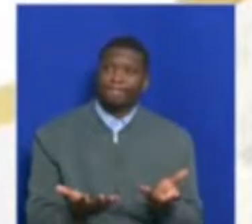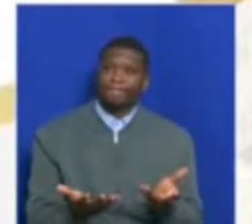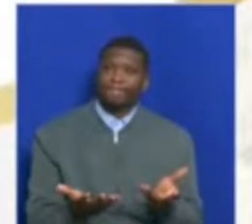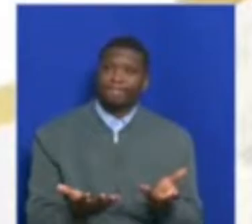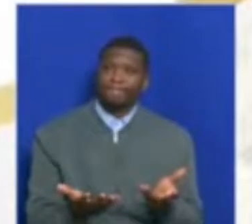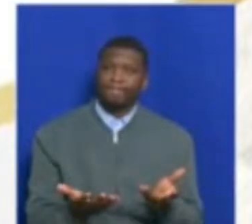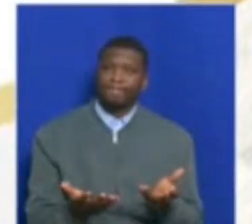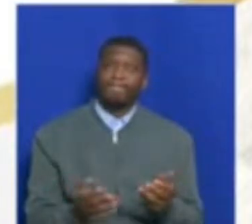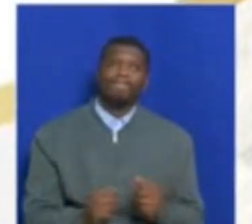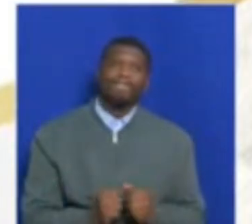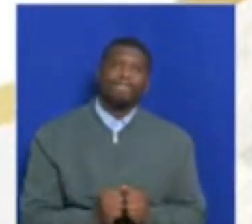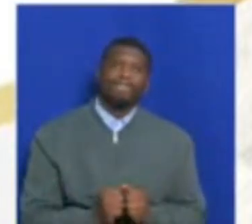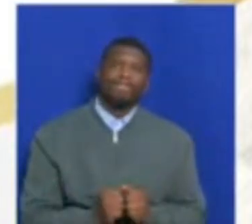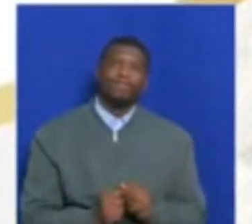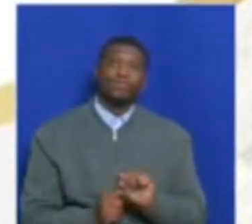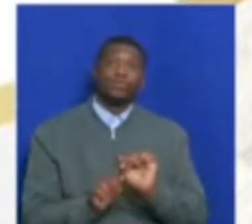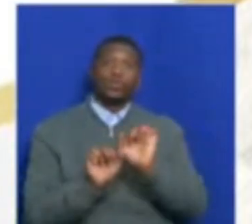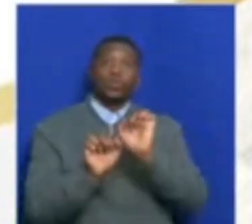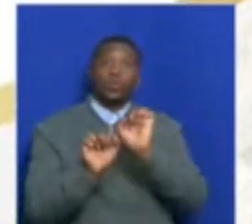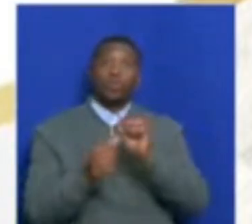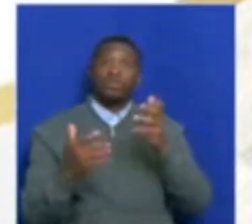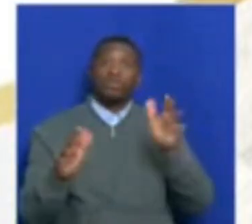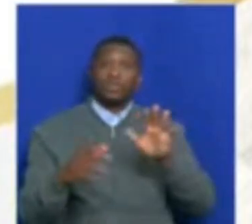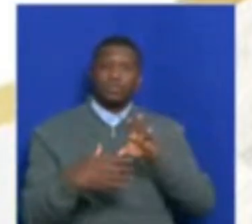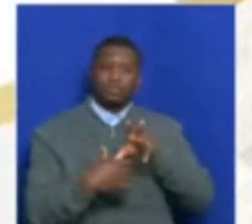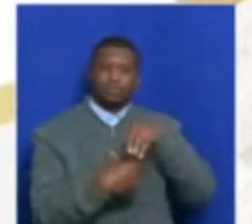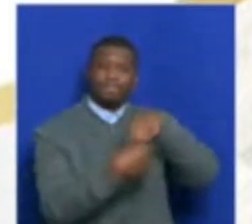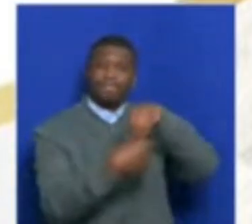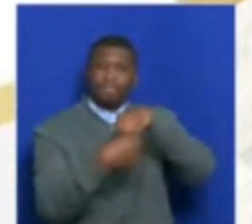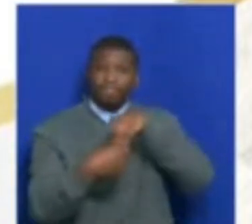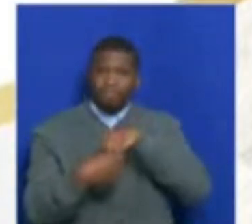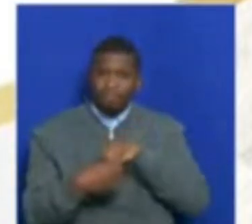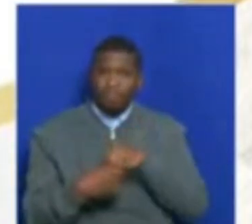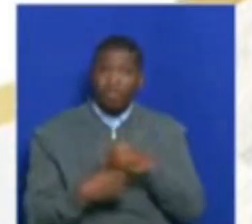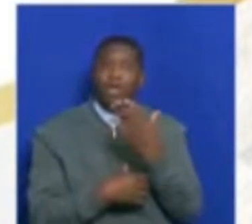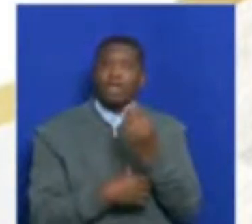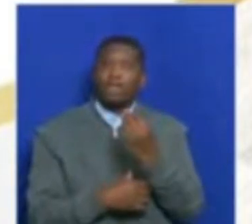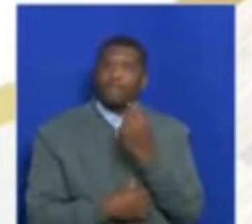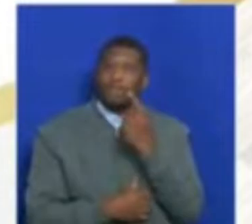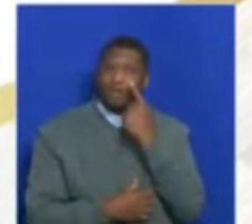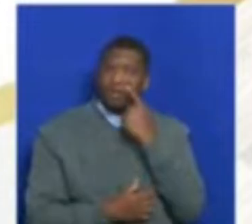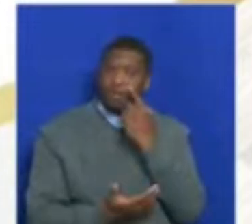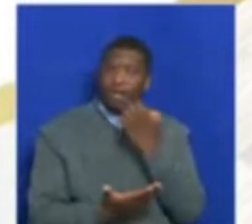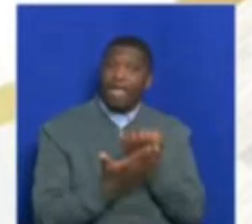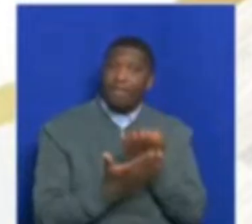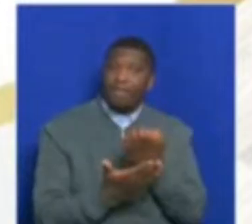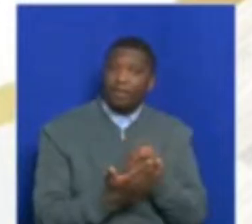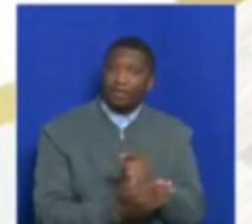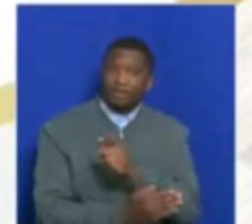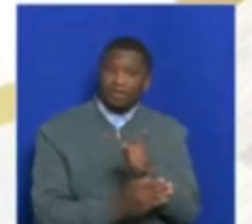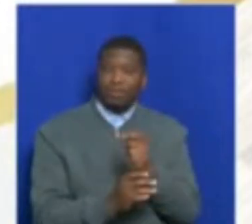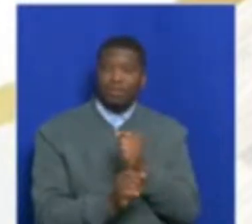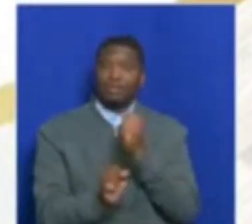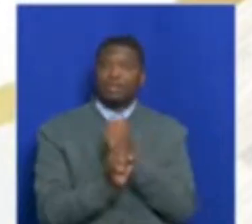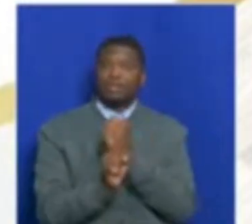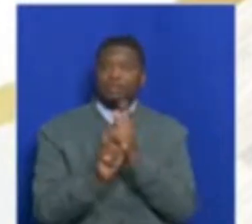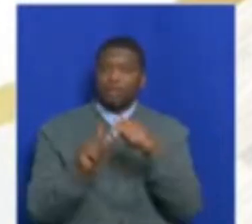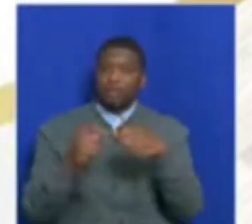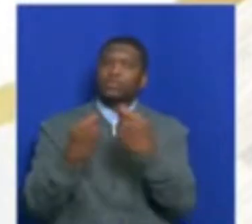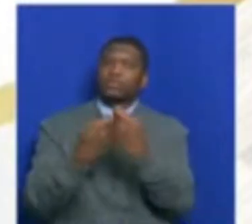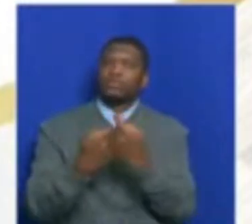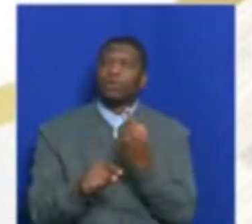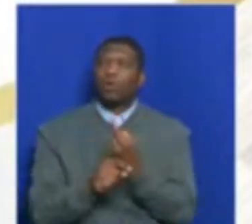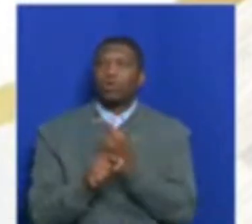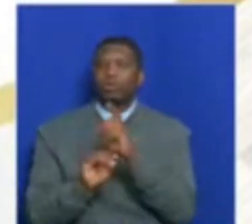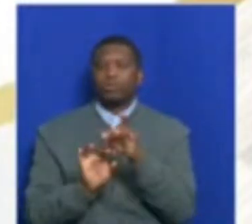your involvement flows from the fact that there's evidence that the task team regularly exceeds the bounds of Section 49 of the Criminal Procedure